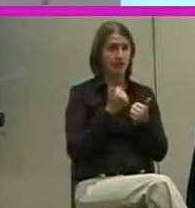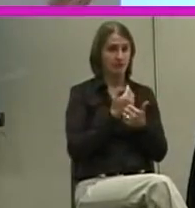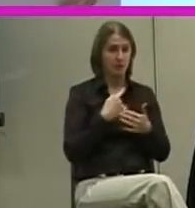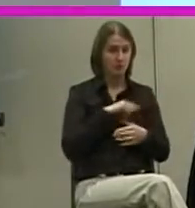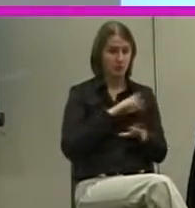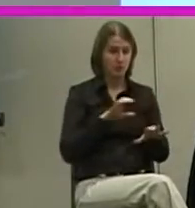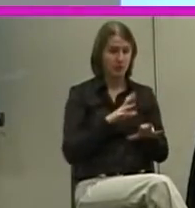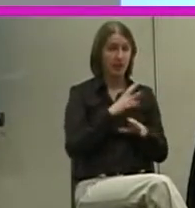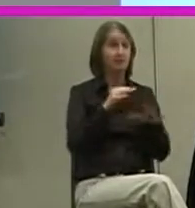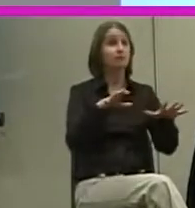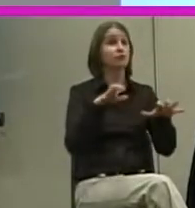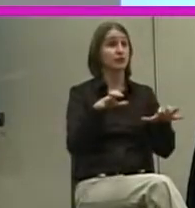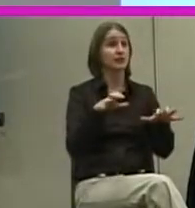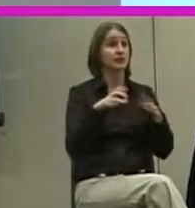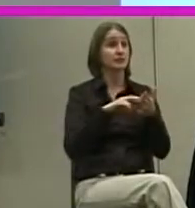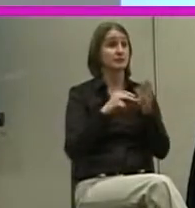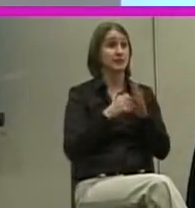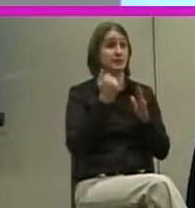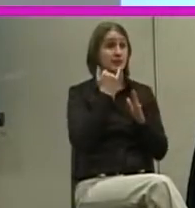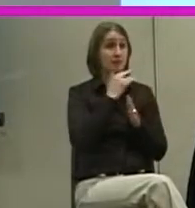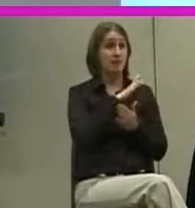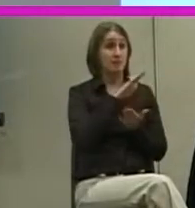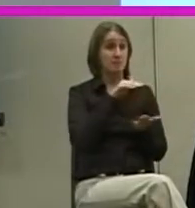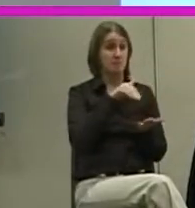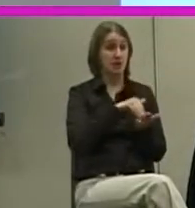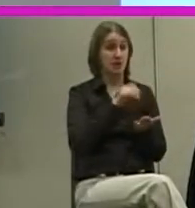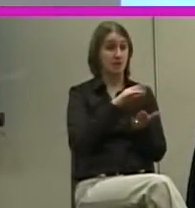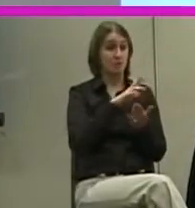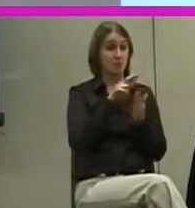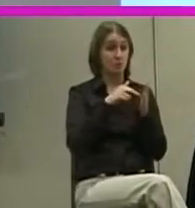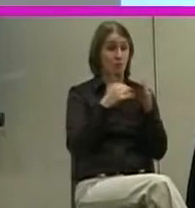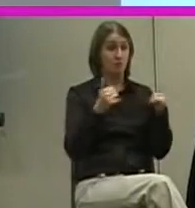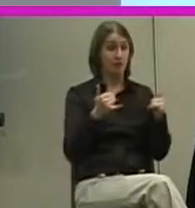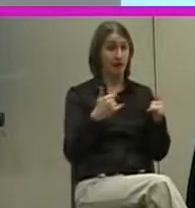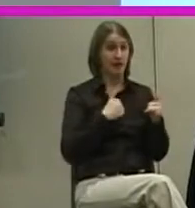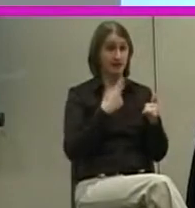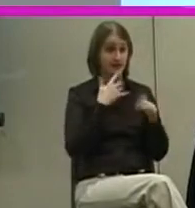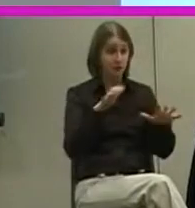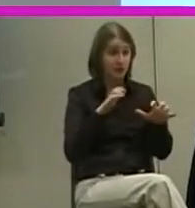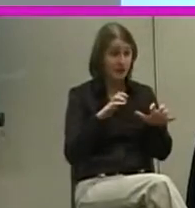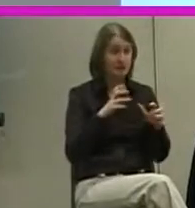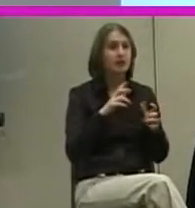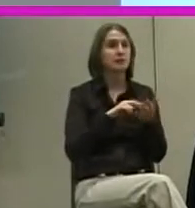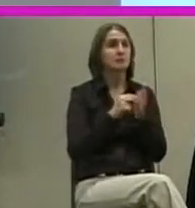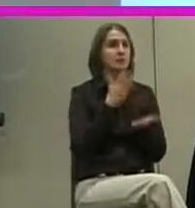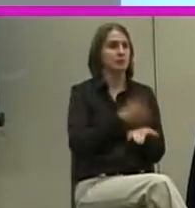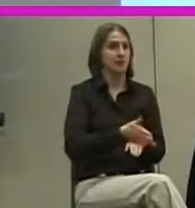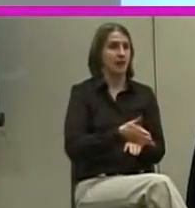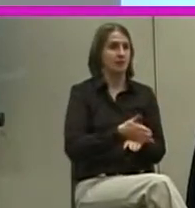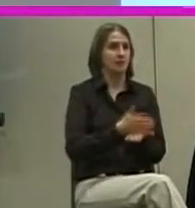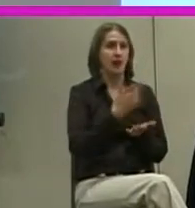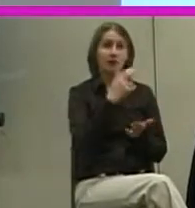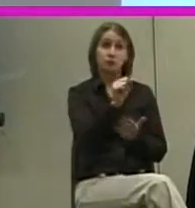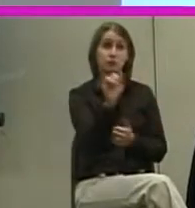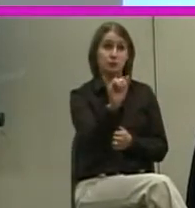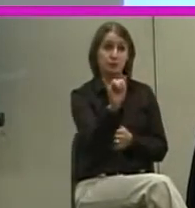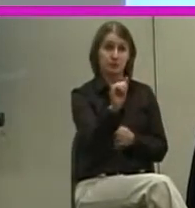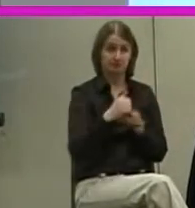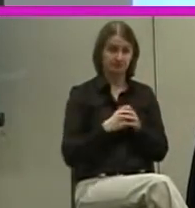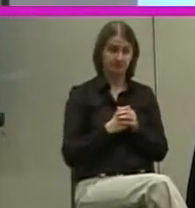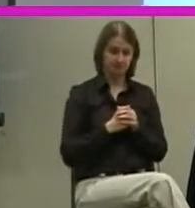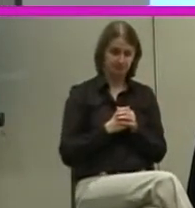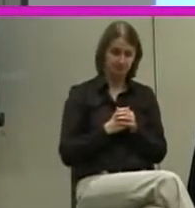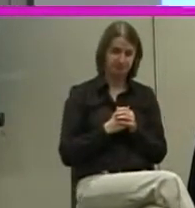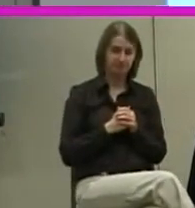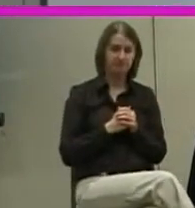and freeze means when we're in the middle of a role play and I say freeze, we stop. Even with the high school kids. I did this once with